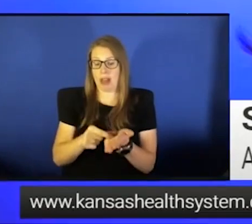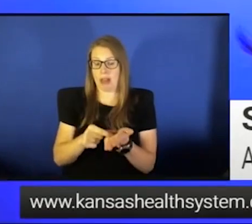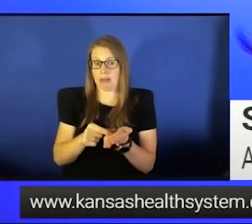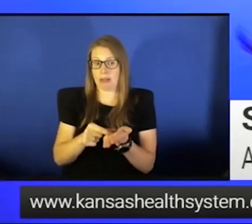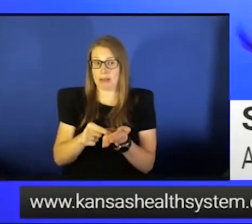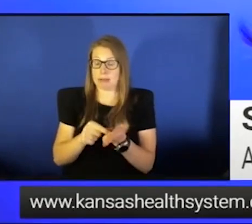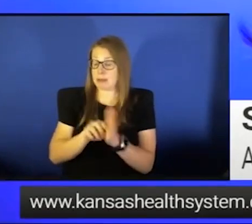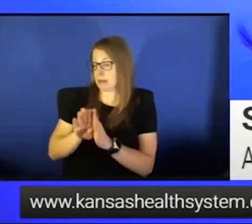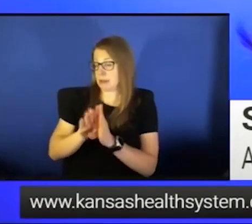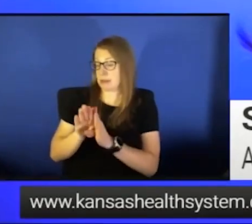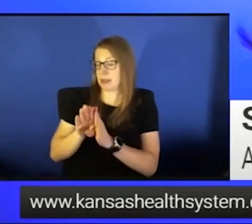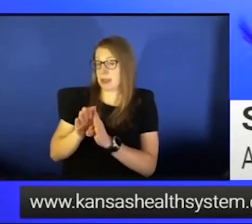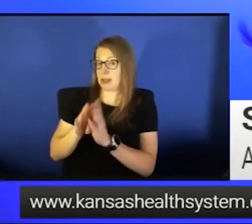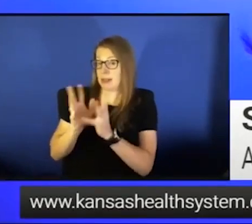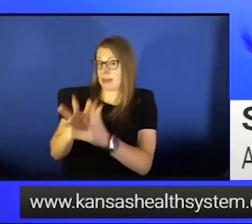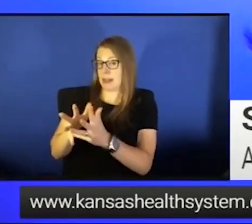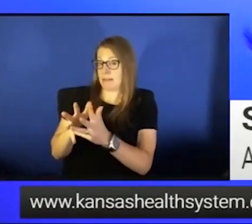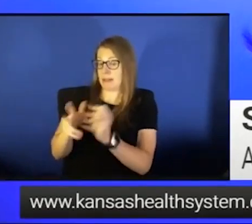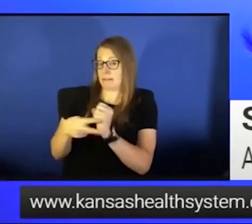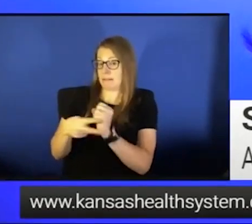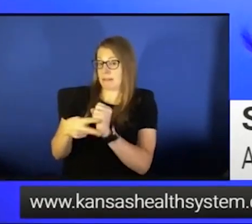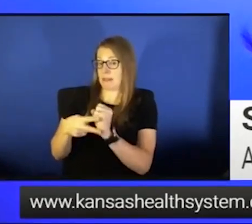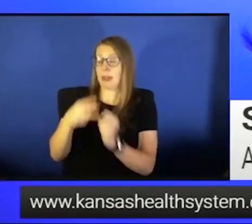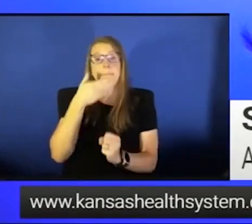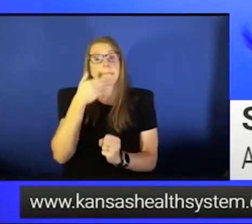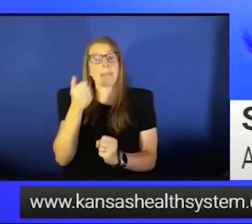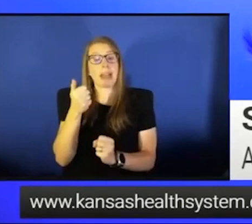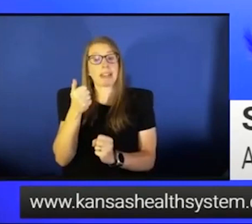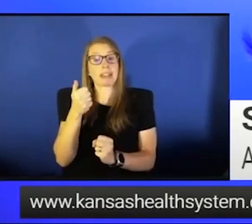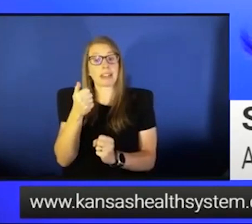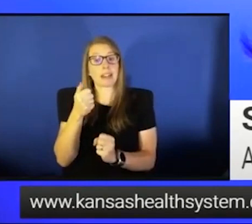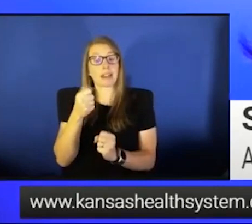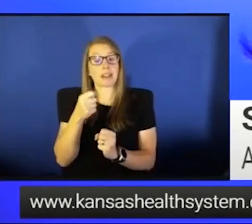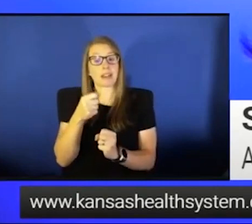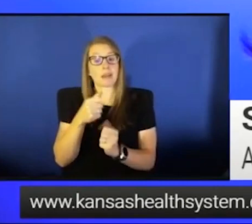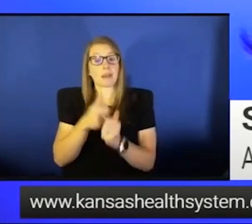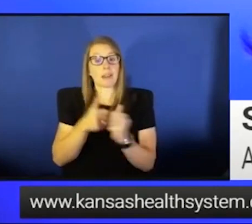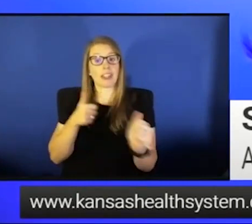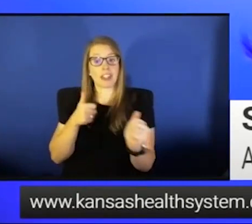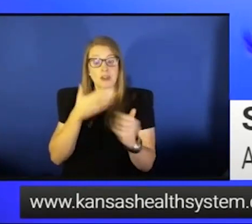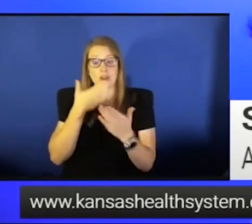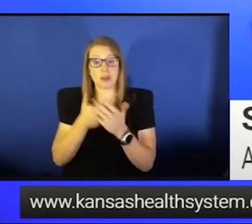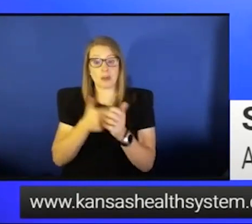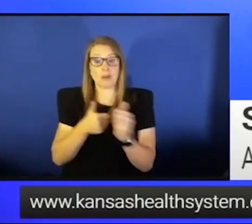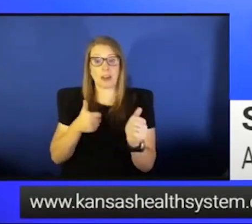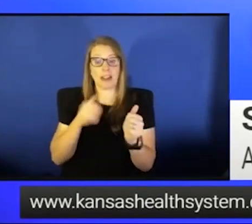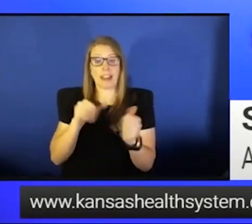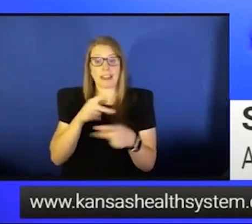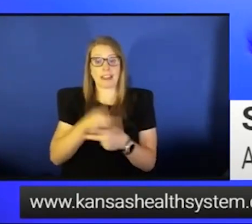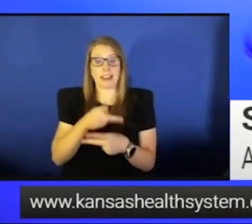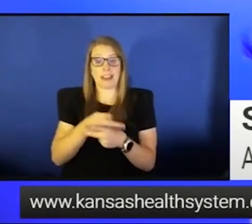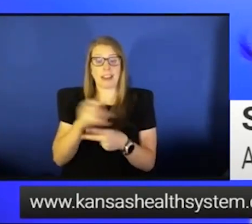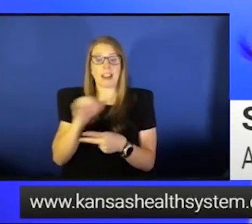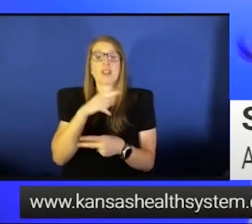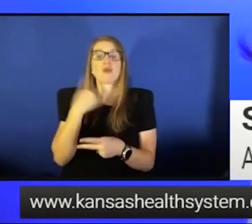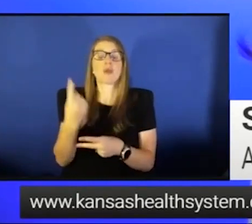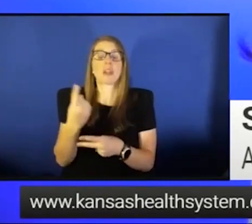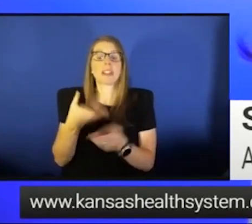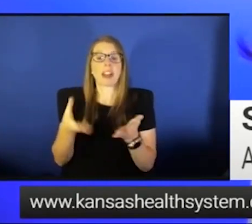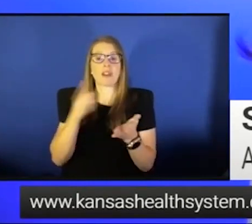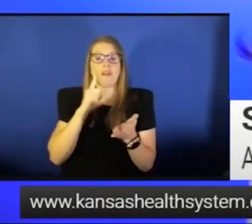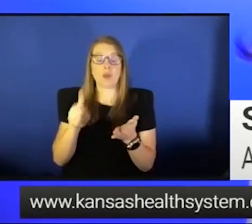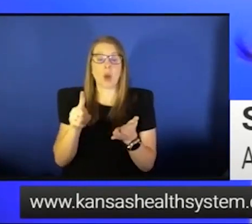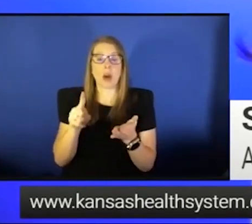The best prevention, and this is great news, there is a good prevention, and that's taking care of like your risk factors for stroke. It's estimated